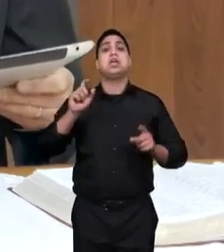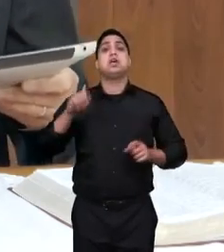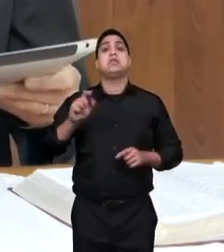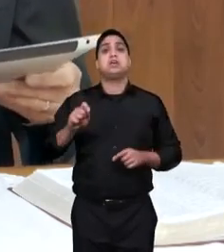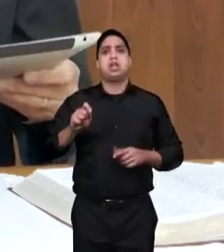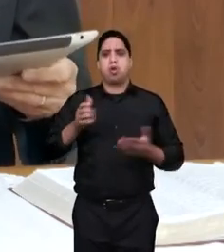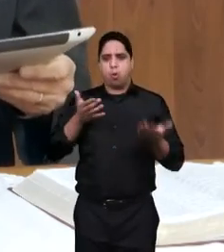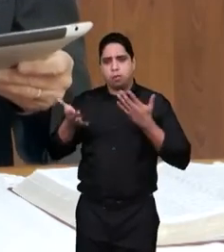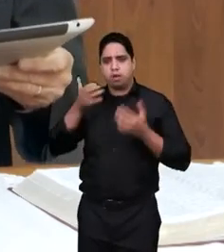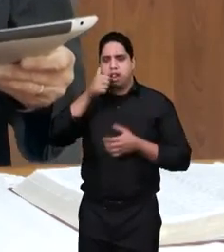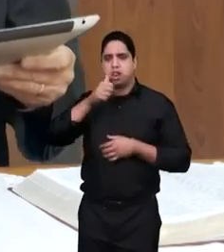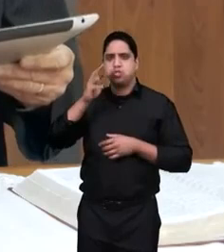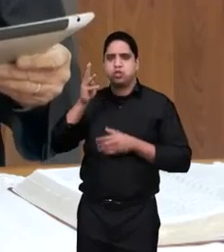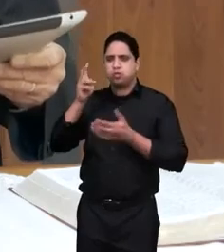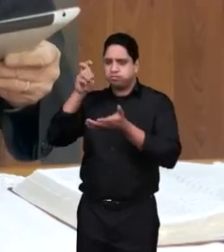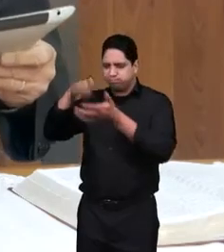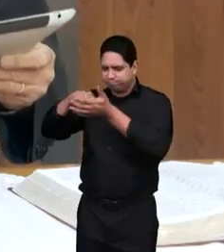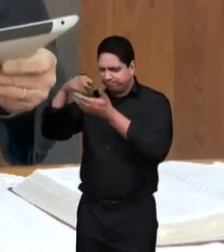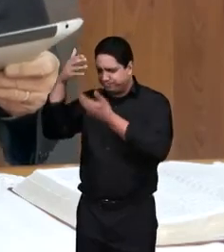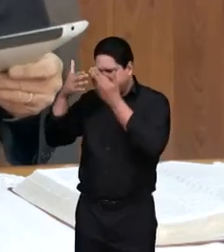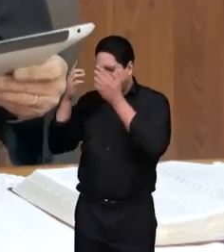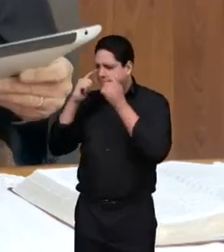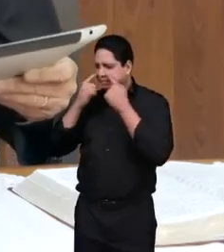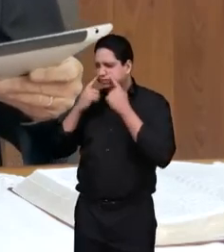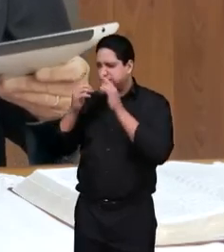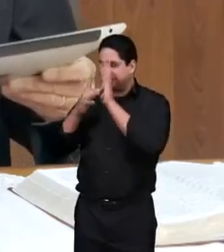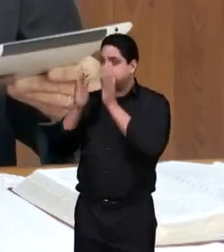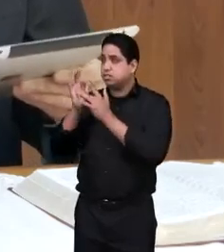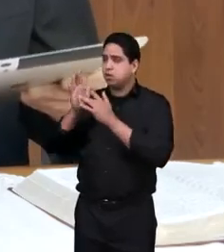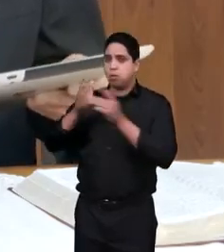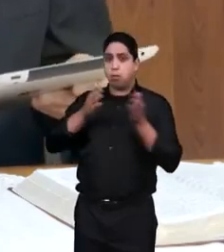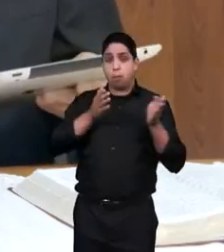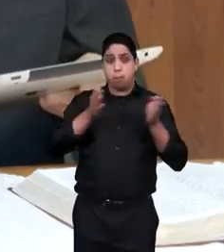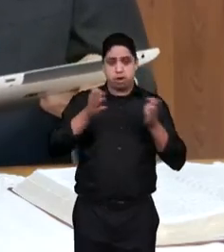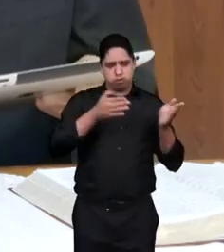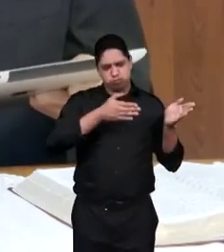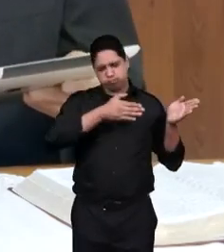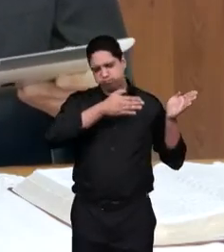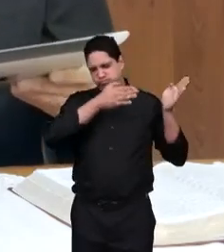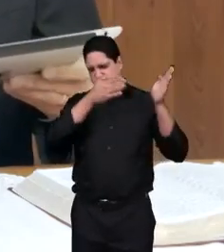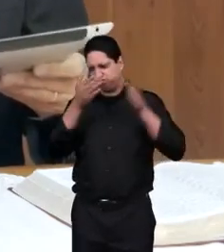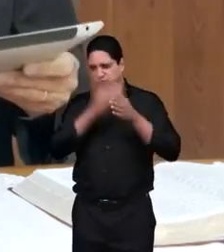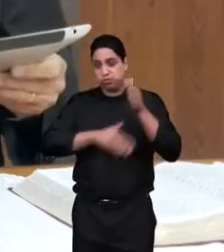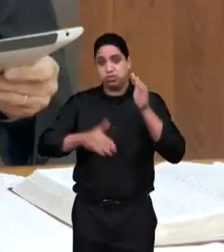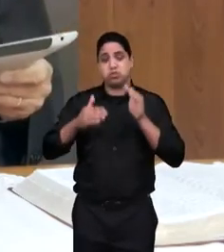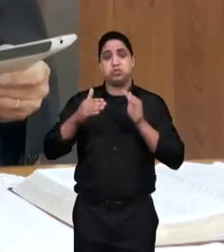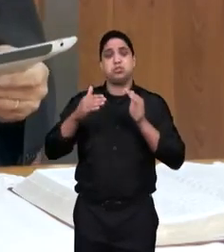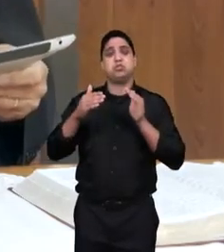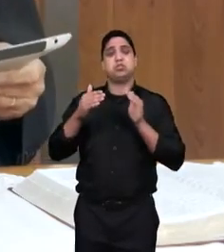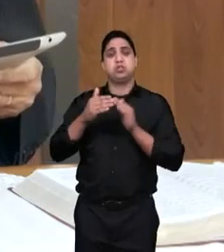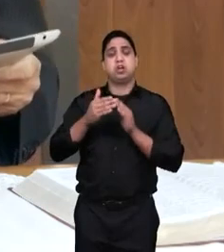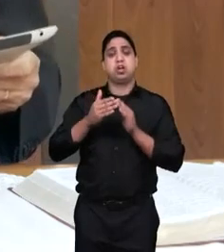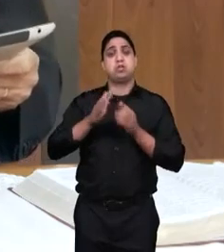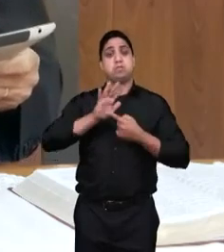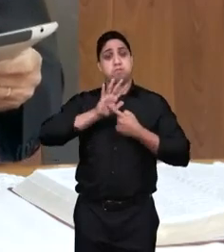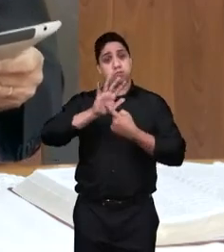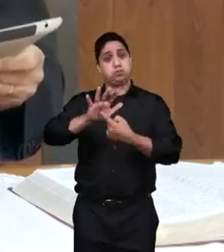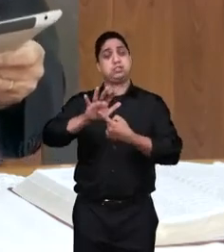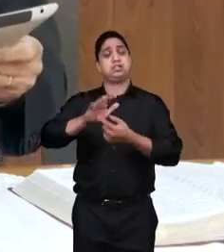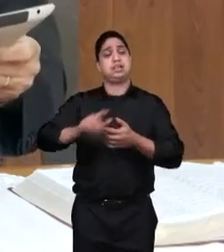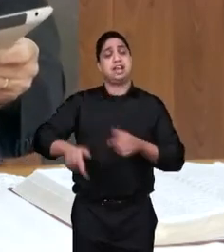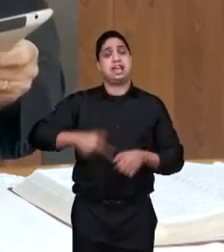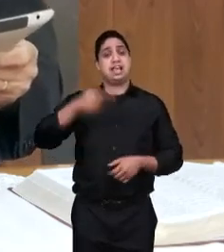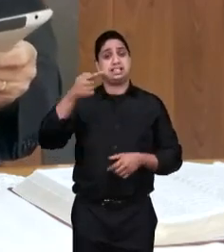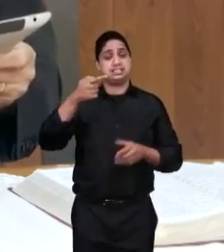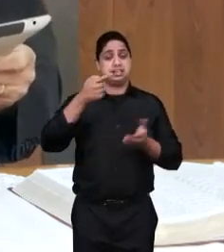feet of Jesus throughout this whole period of the existence, as this was related to the book of